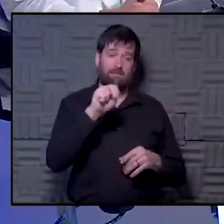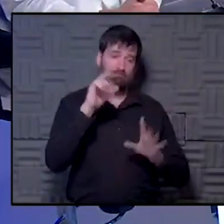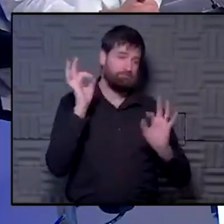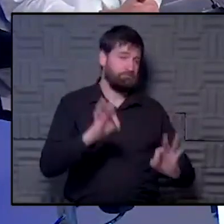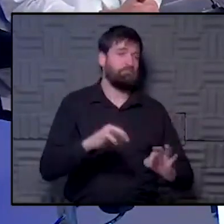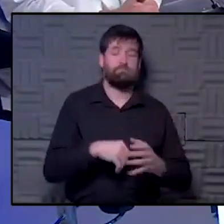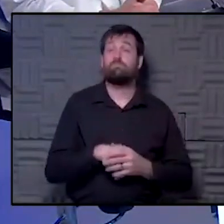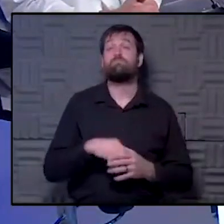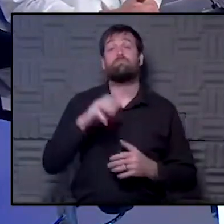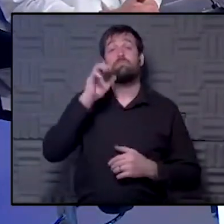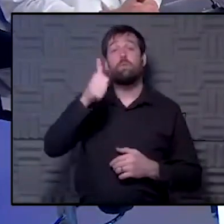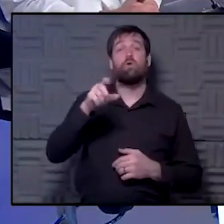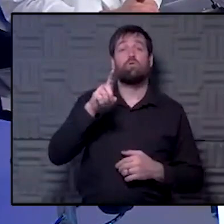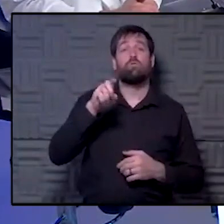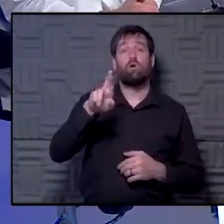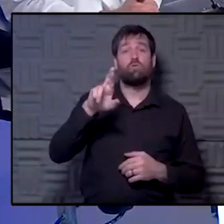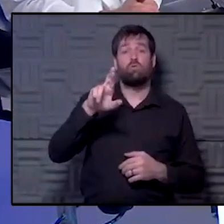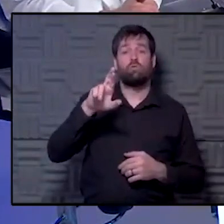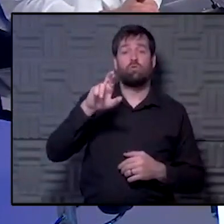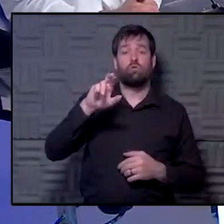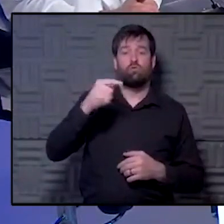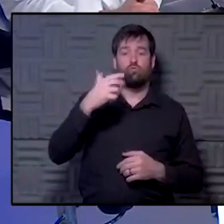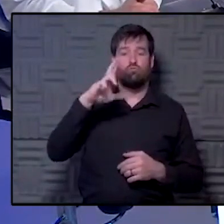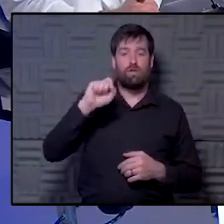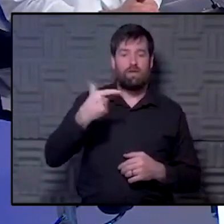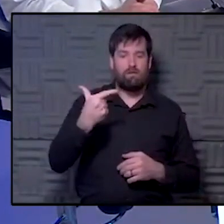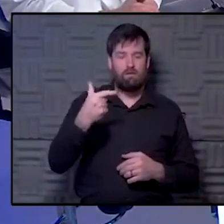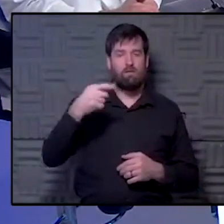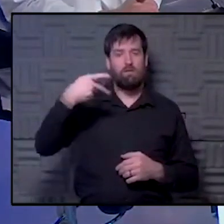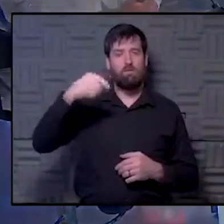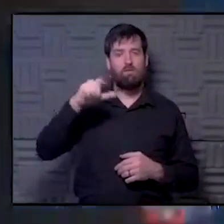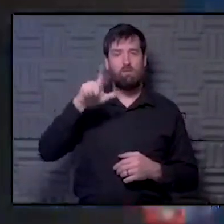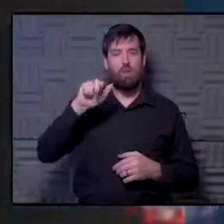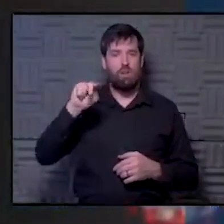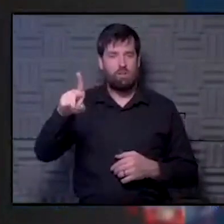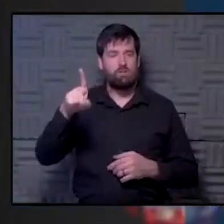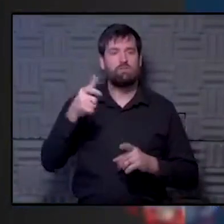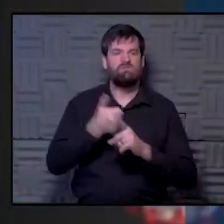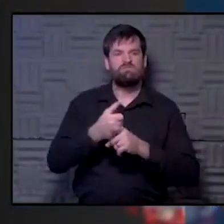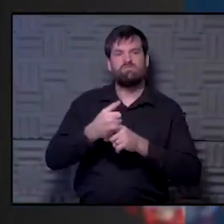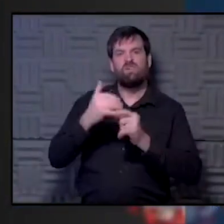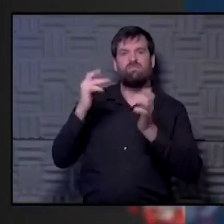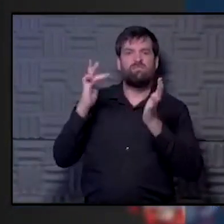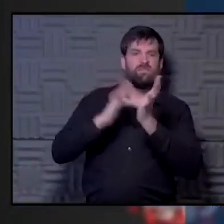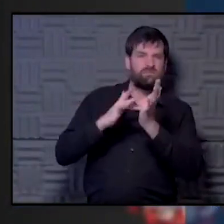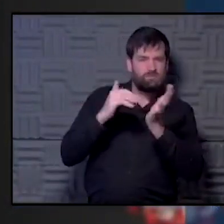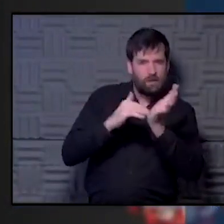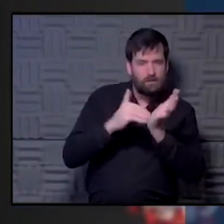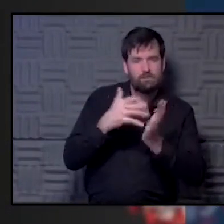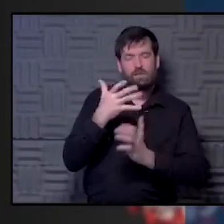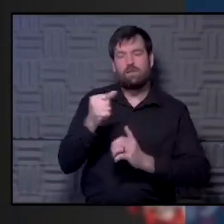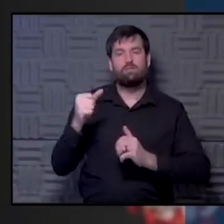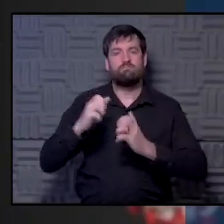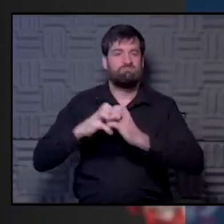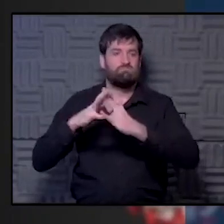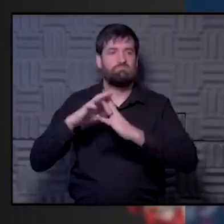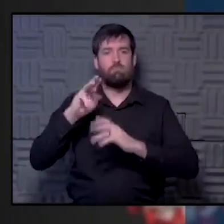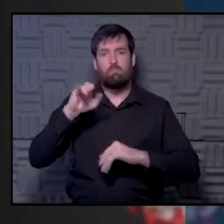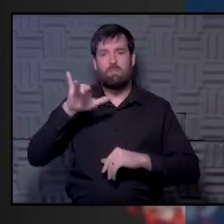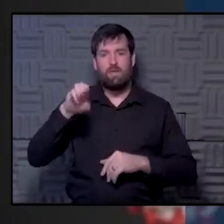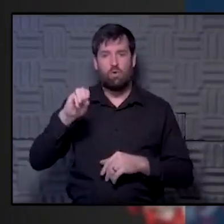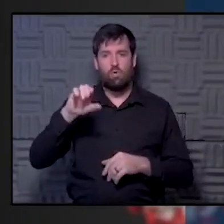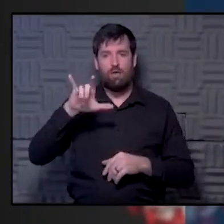head. Hey, tomorrow, Dr. Greg Pollan is a physician scientist and a founding member and the current director of the Mayo